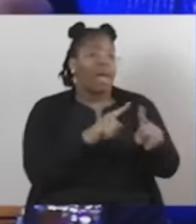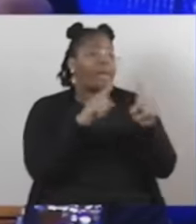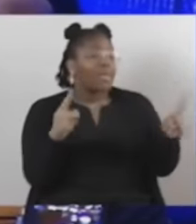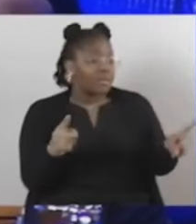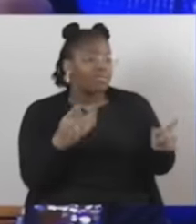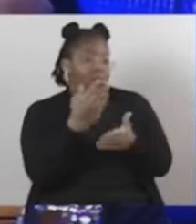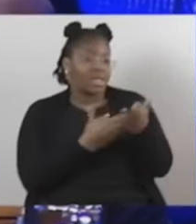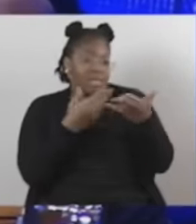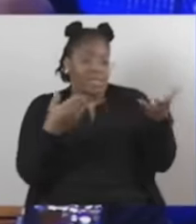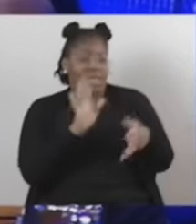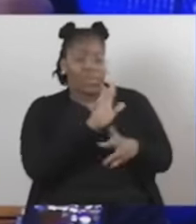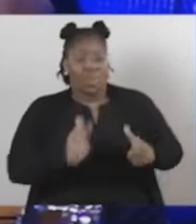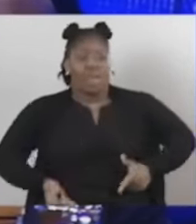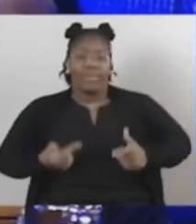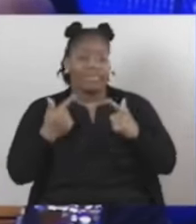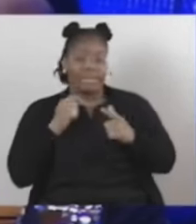thread hanging.